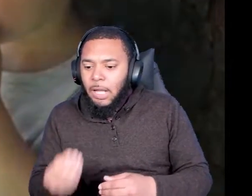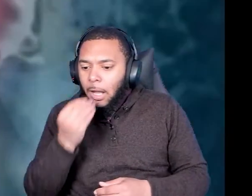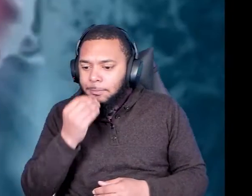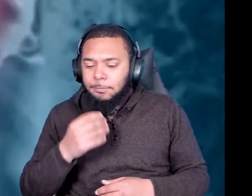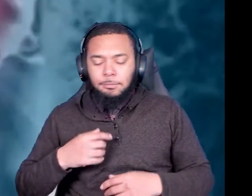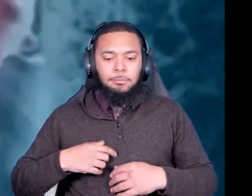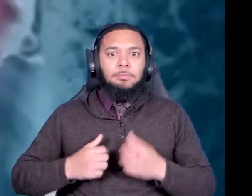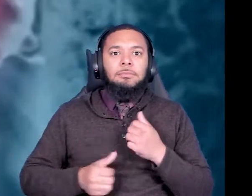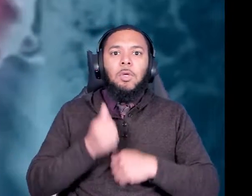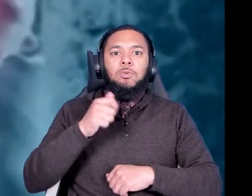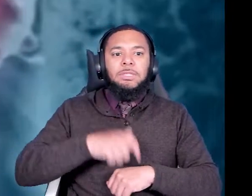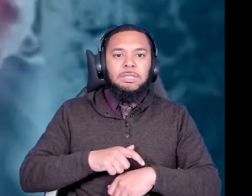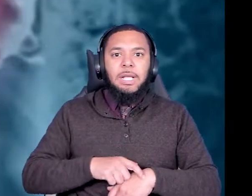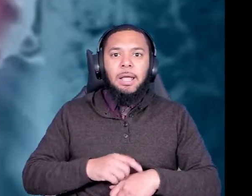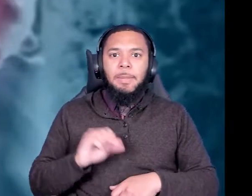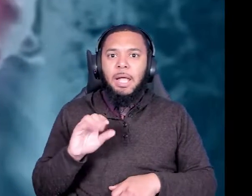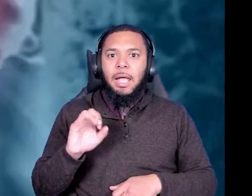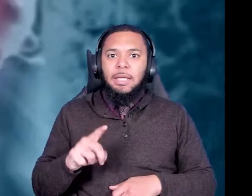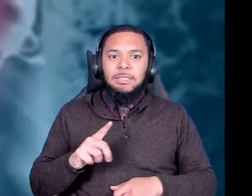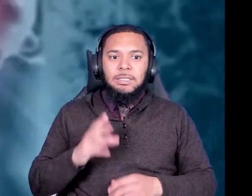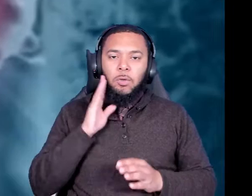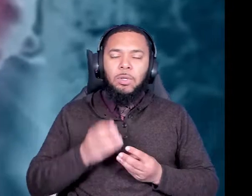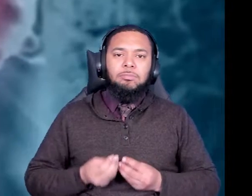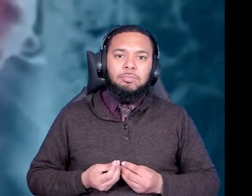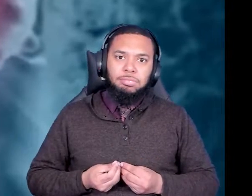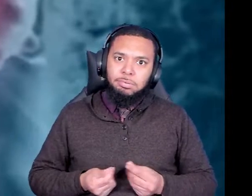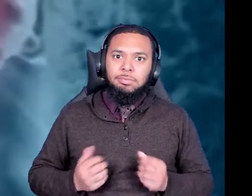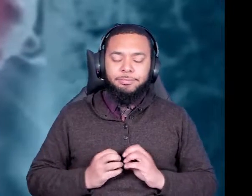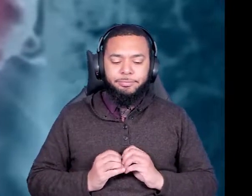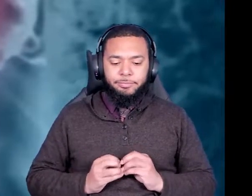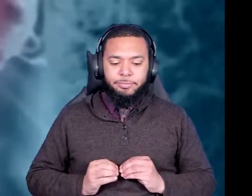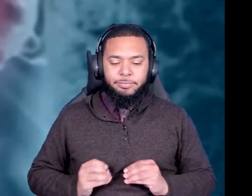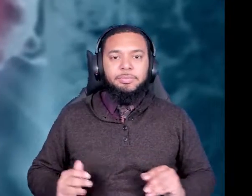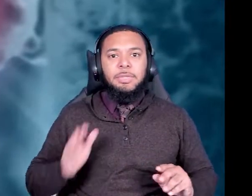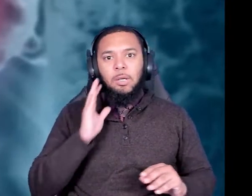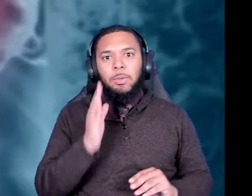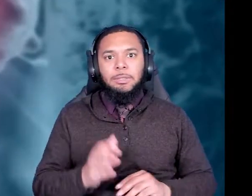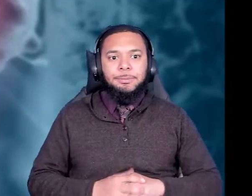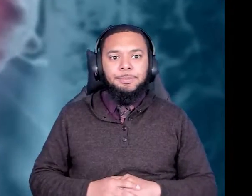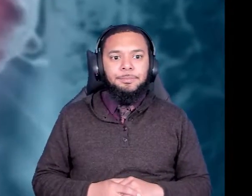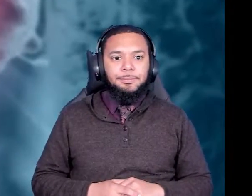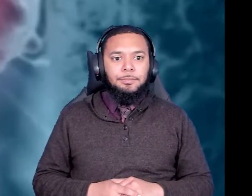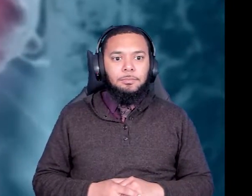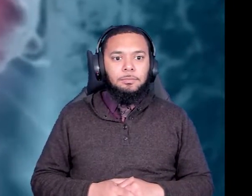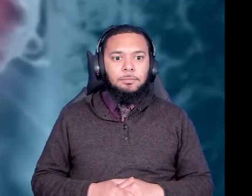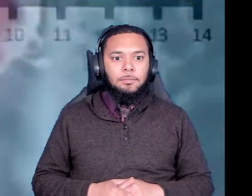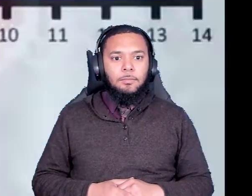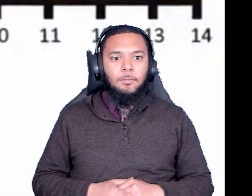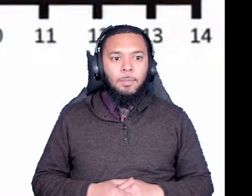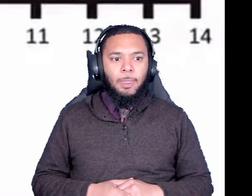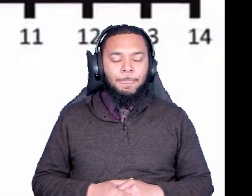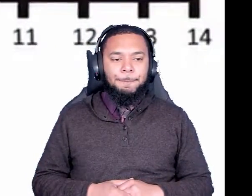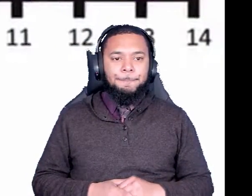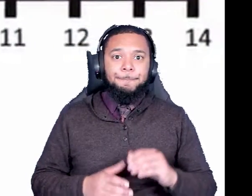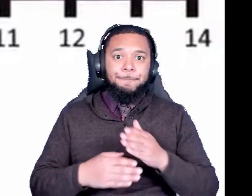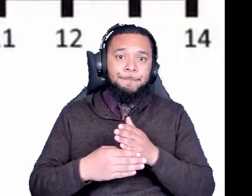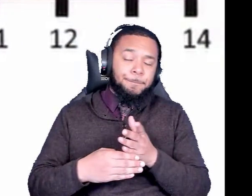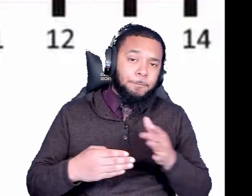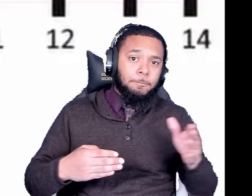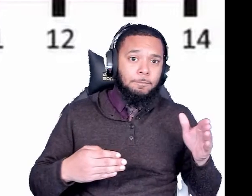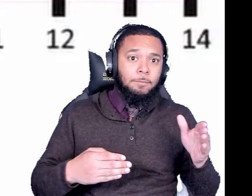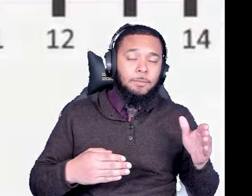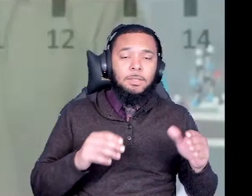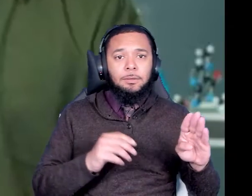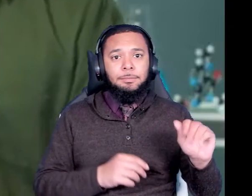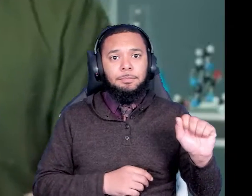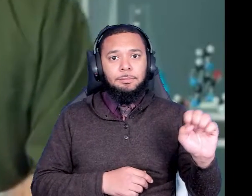stomach acid will take care of whatever it is, so we don't have to worry about, getting sick from it or that sort of thing. At the other end of the spectrum, then we